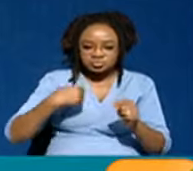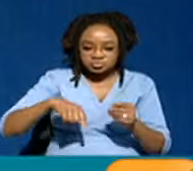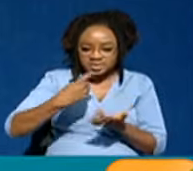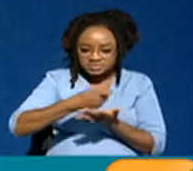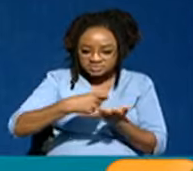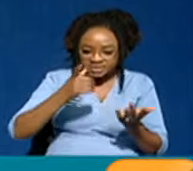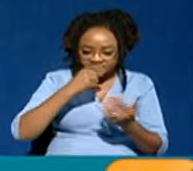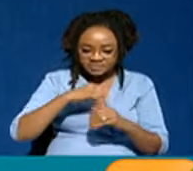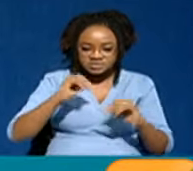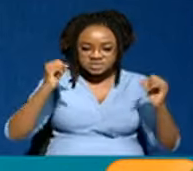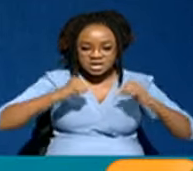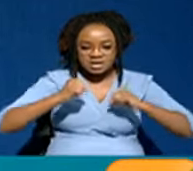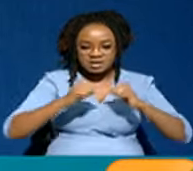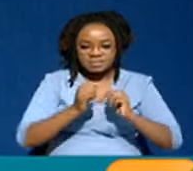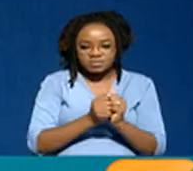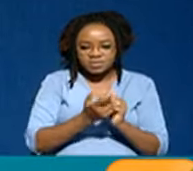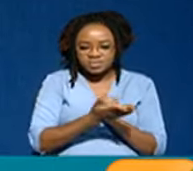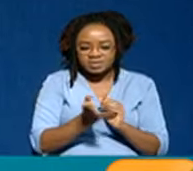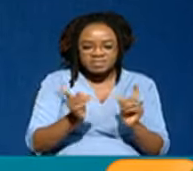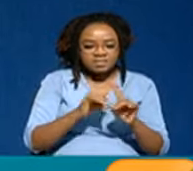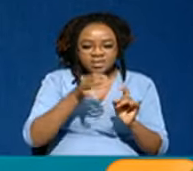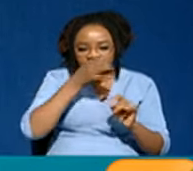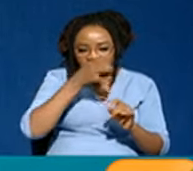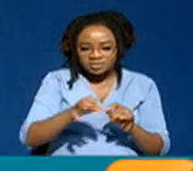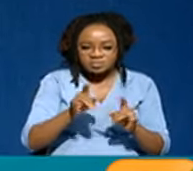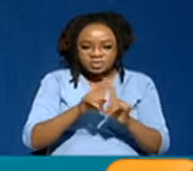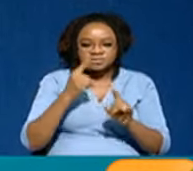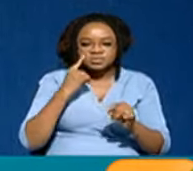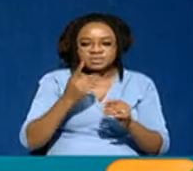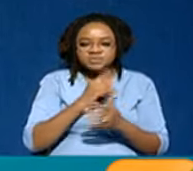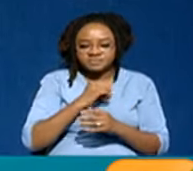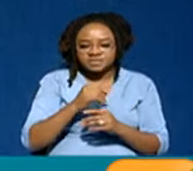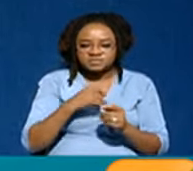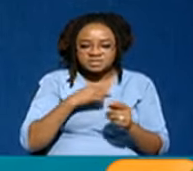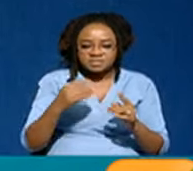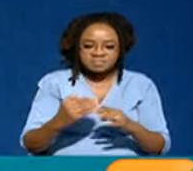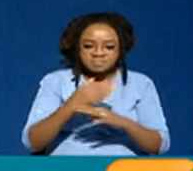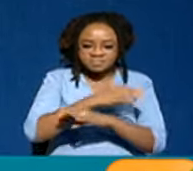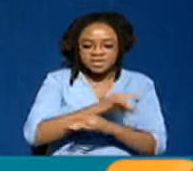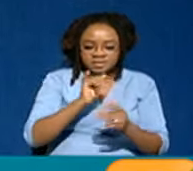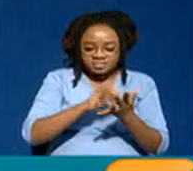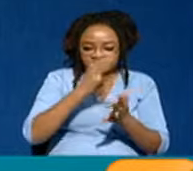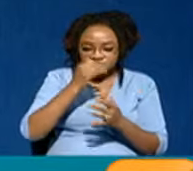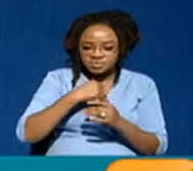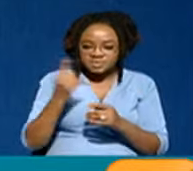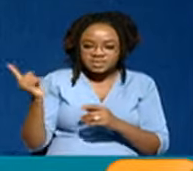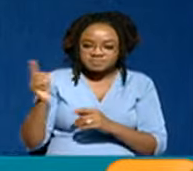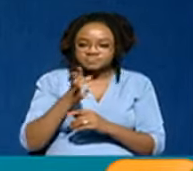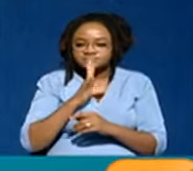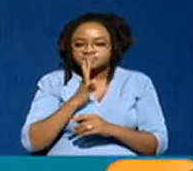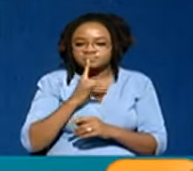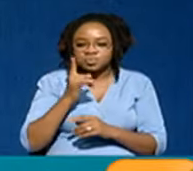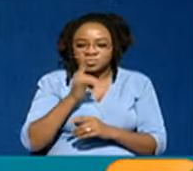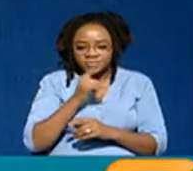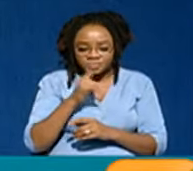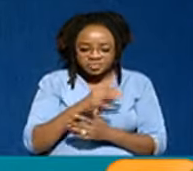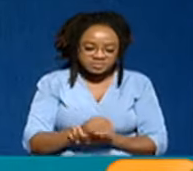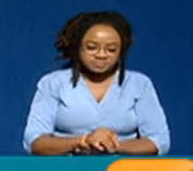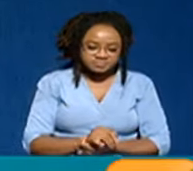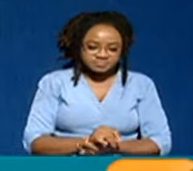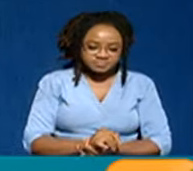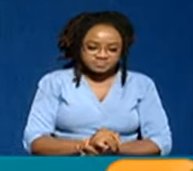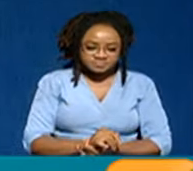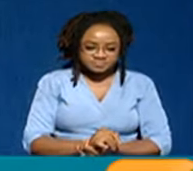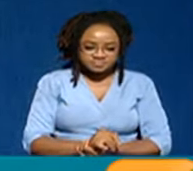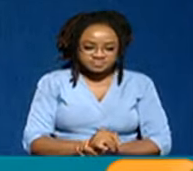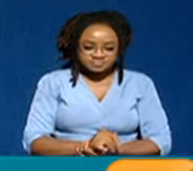them. They know that they have gone against it. And that's why they're giving all these funny threats. But I must tell you that every employee, every